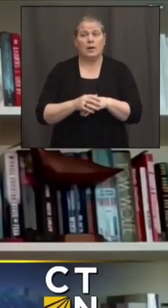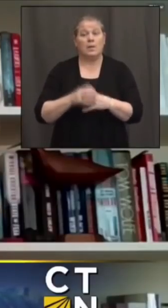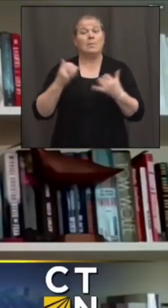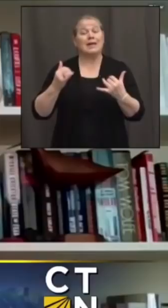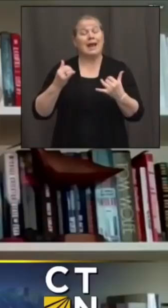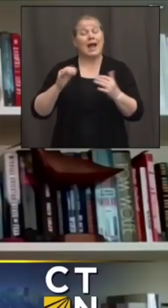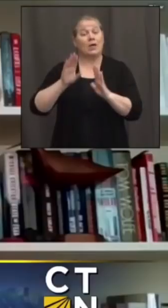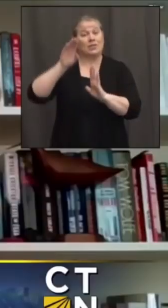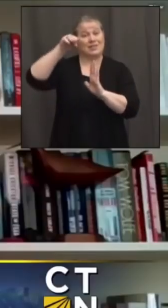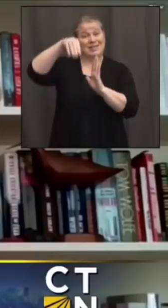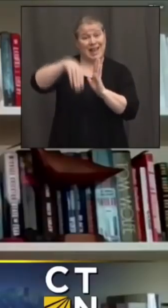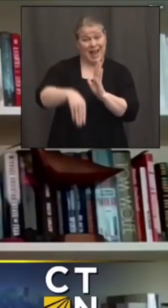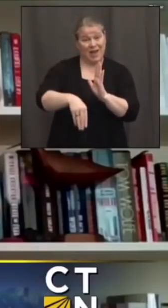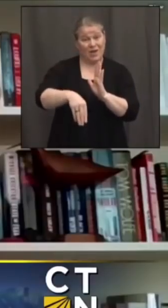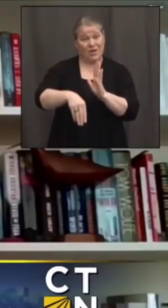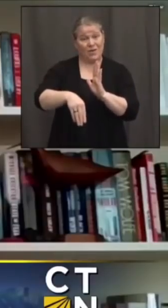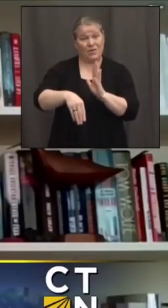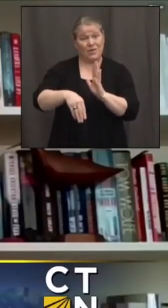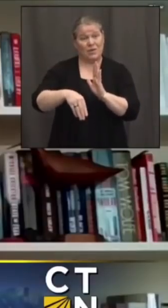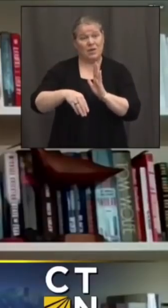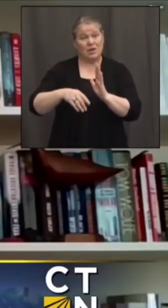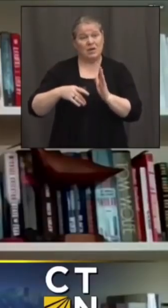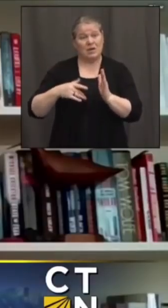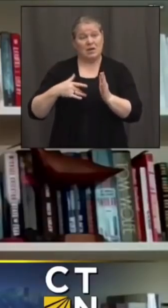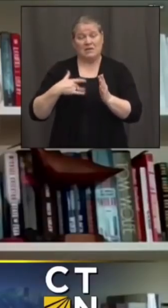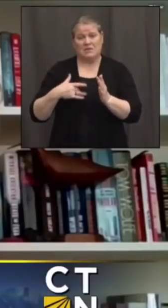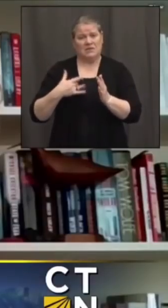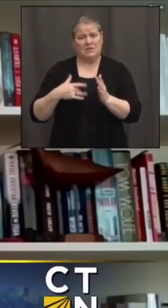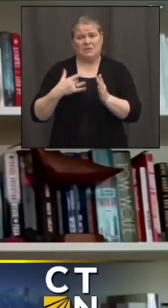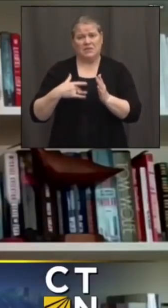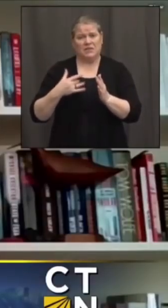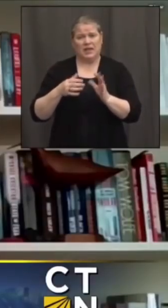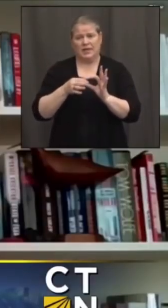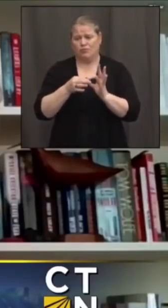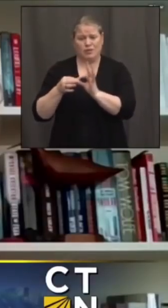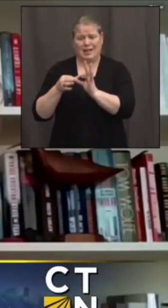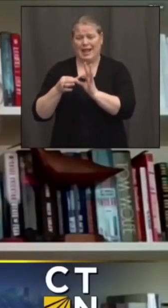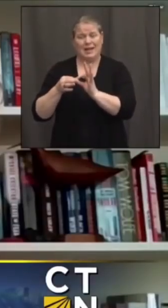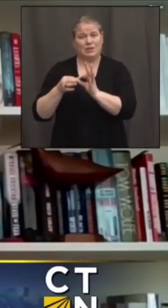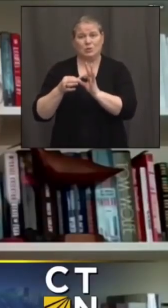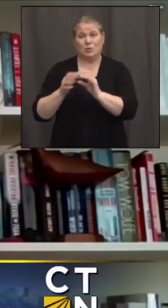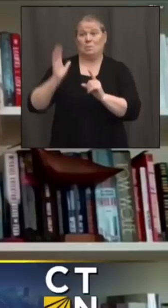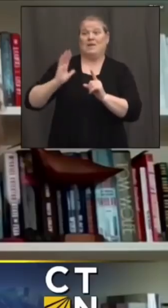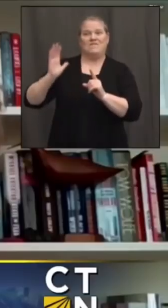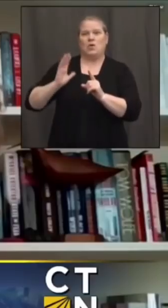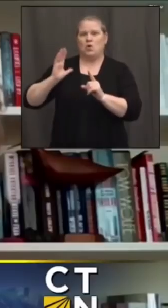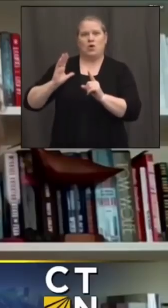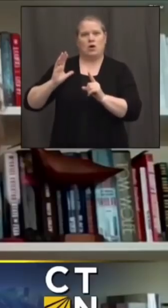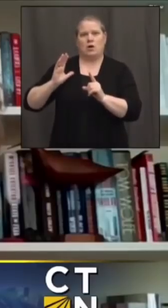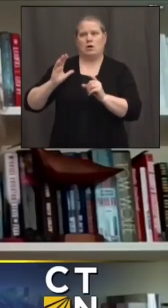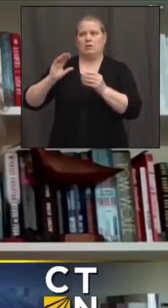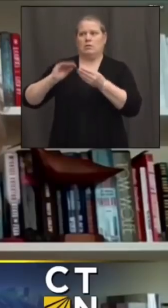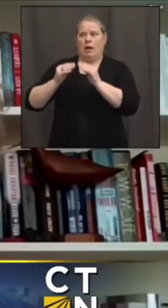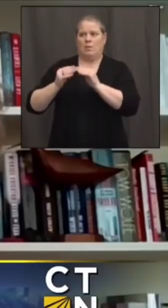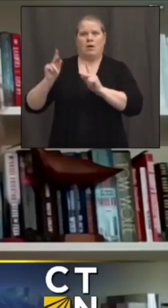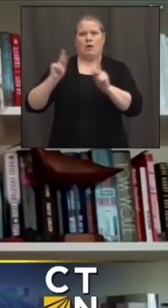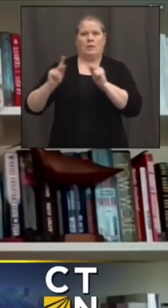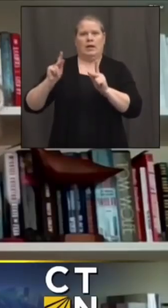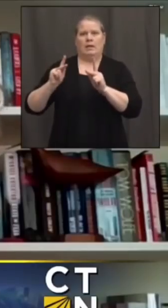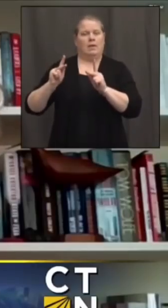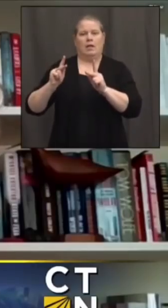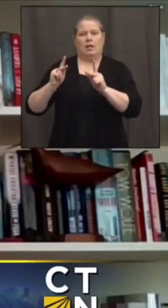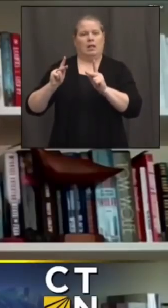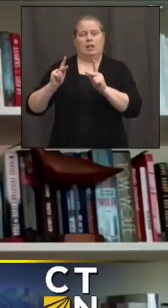seeing now is likely related to a really high percentage of people being immune because of